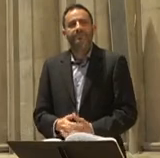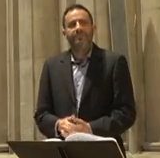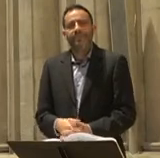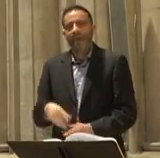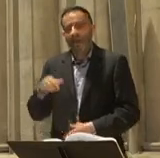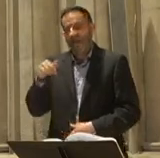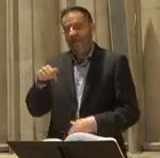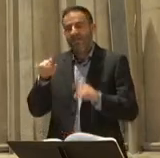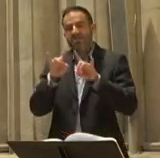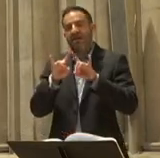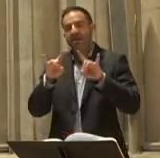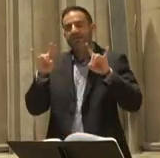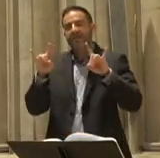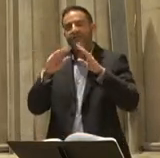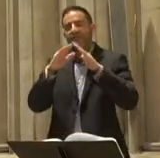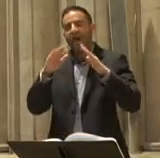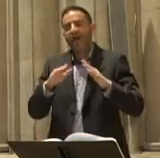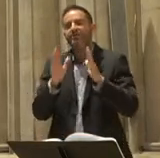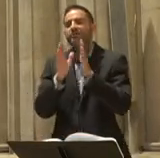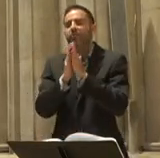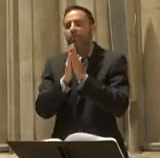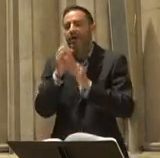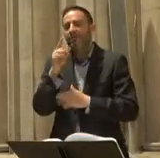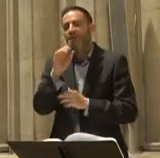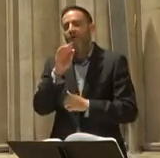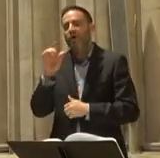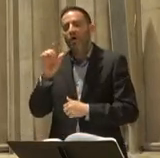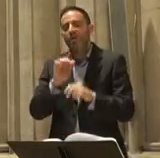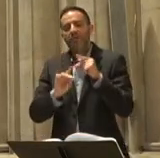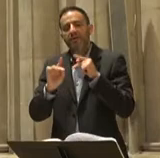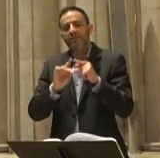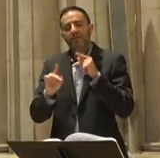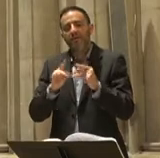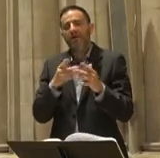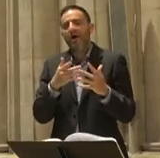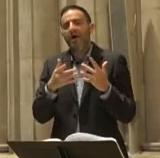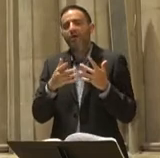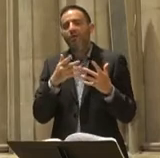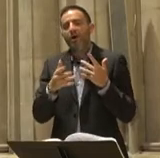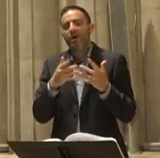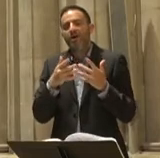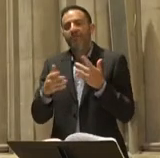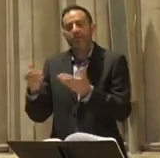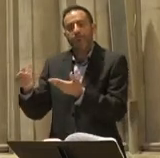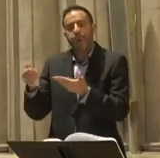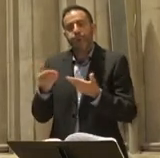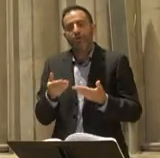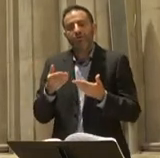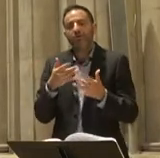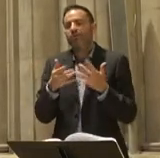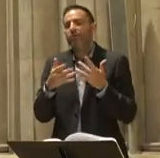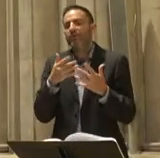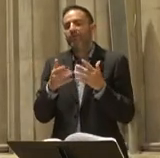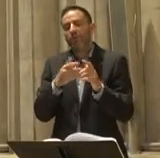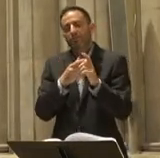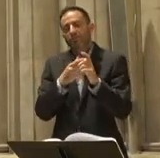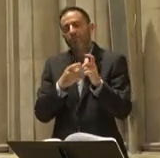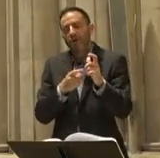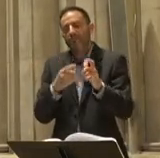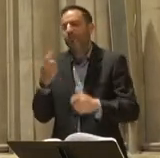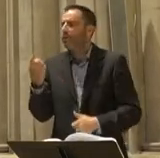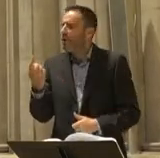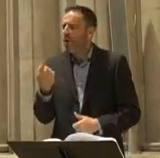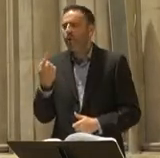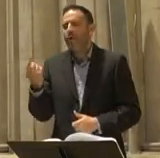This cathedral is a house of prayer for all people. And whatever has brought you here, wherever you come from, you are always